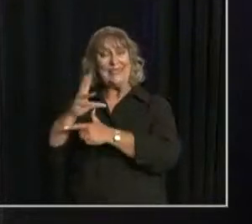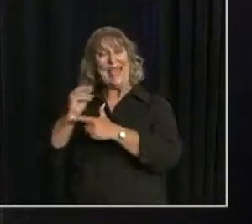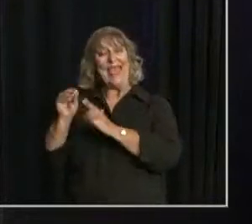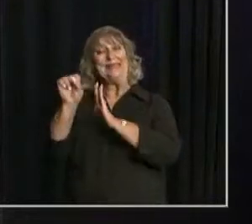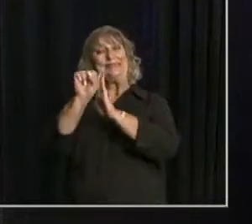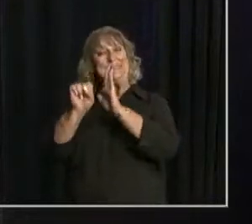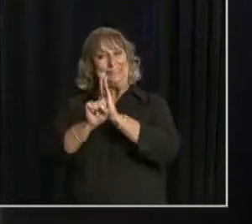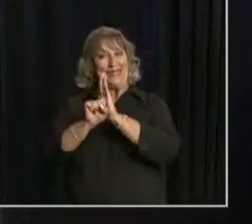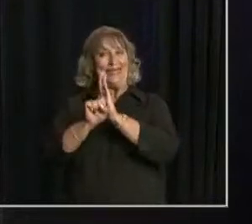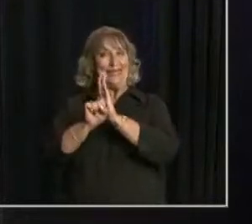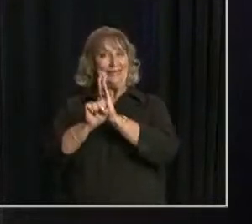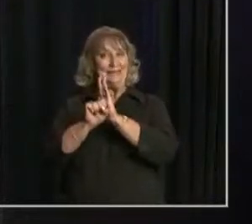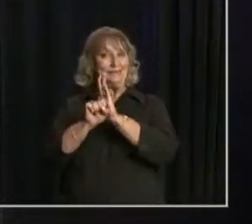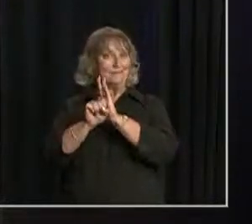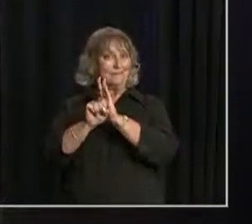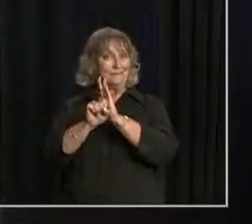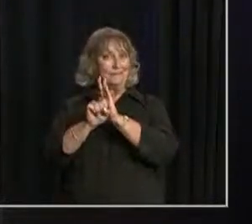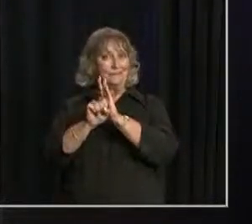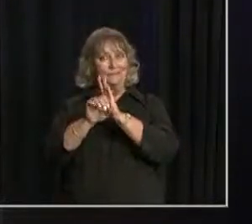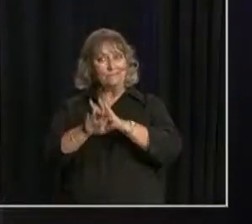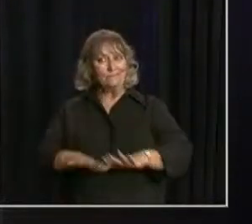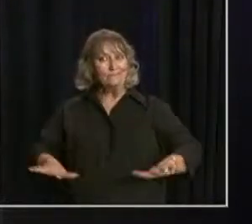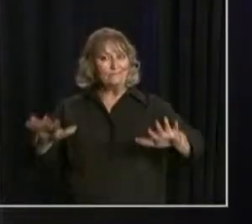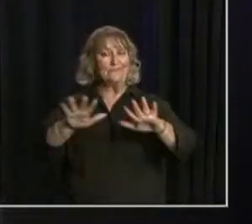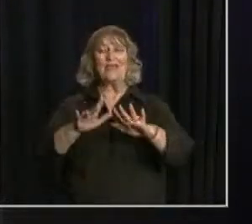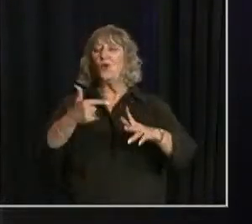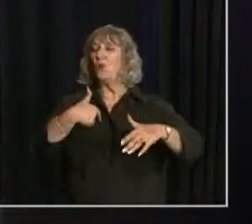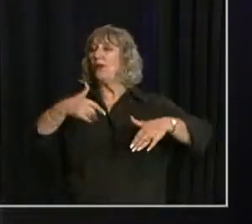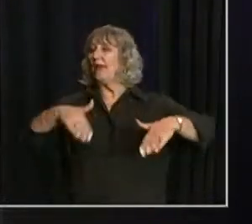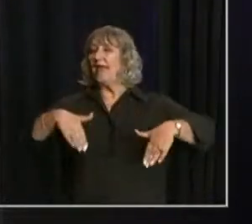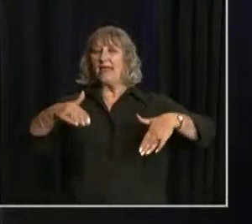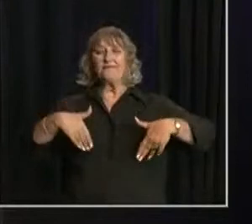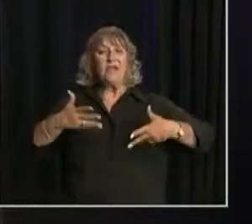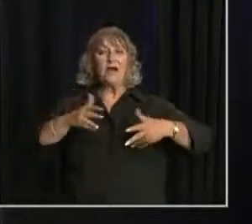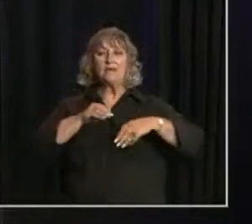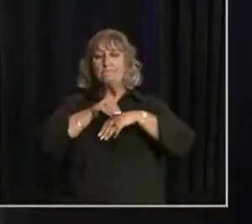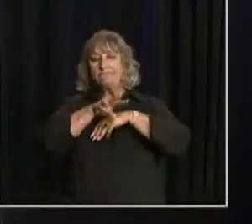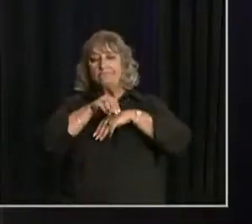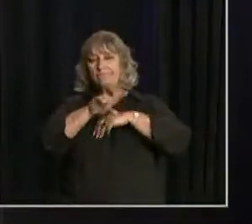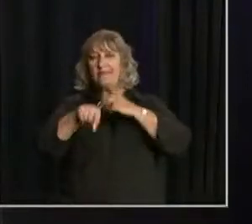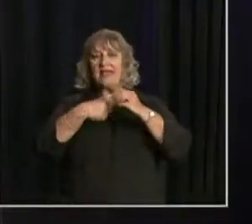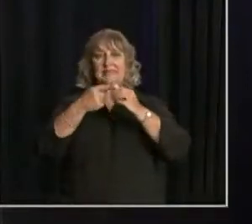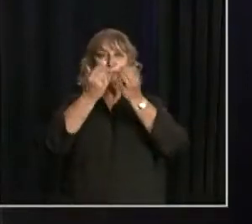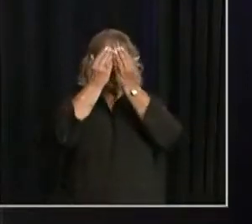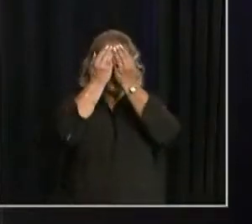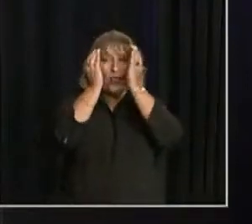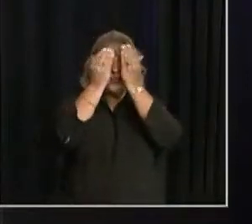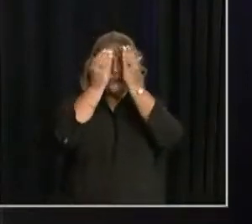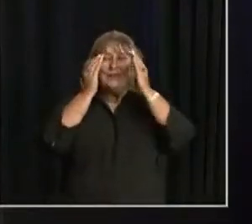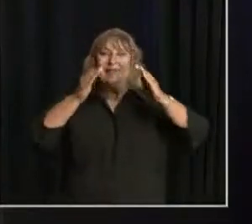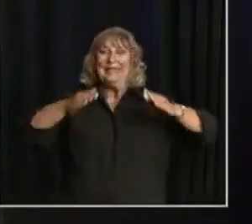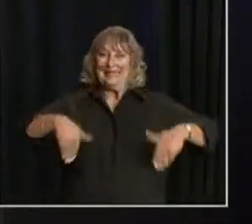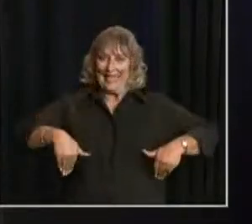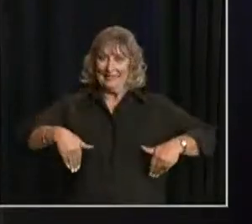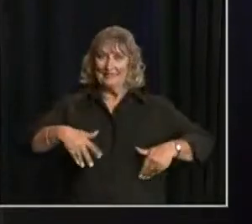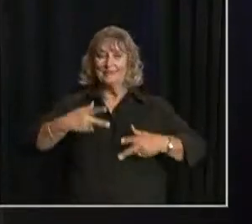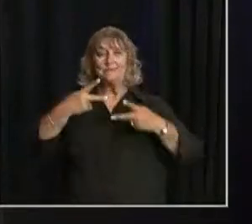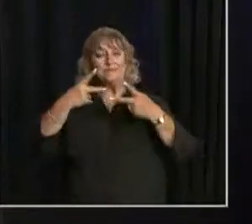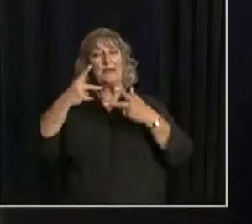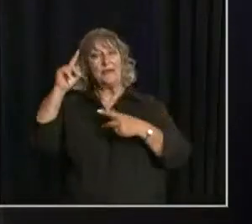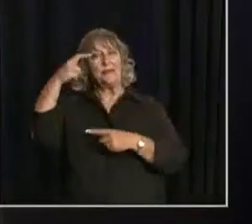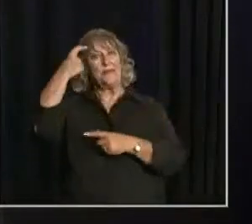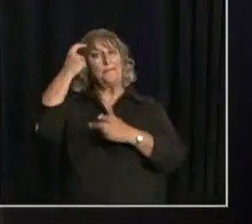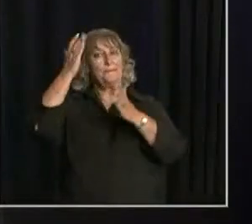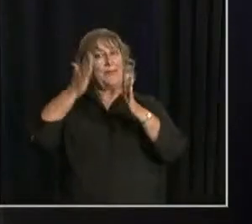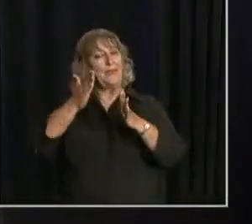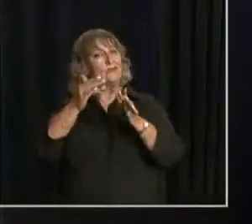out there. So far, we have not yet issued any additional guidance regarding Halloween. What you've heard from the mayor is the importance of being vigilant even through